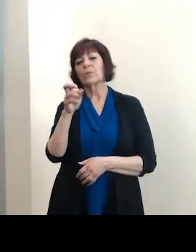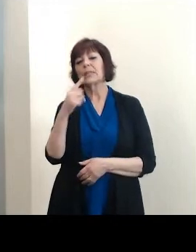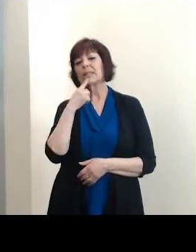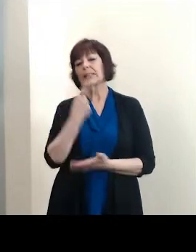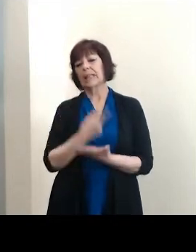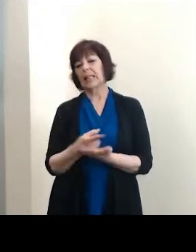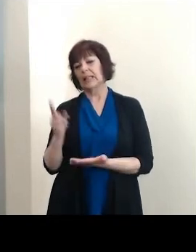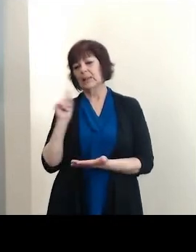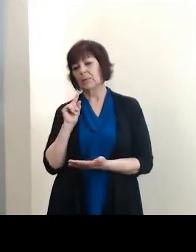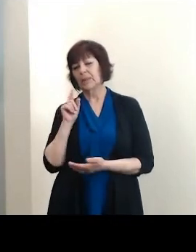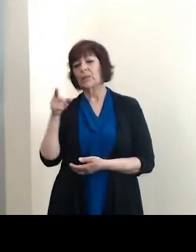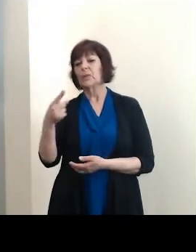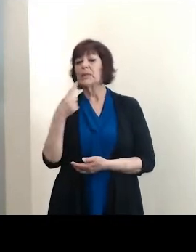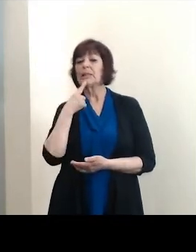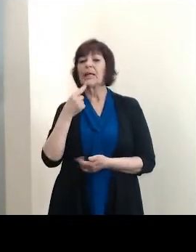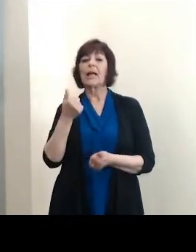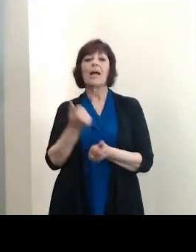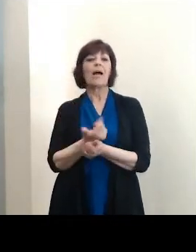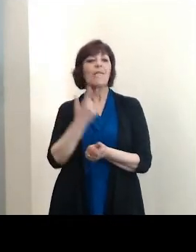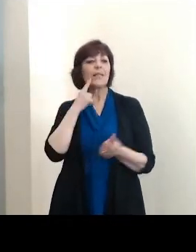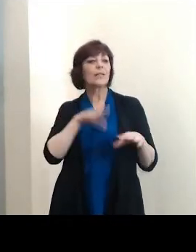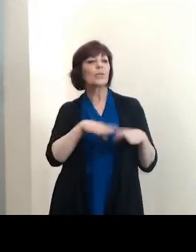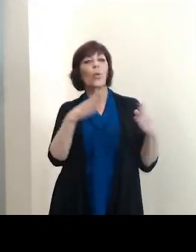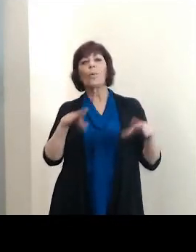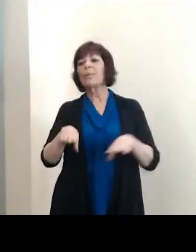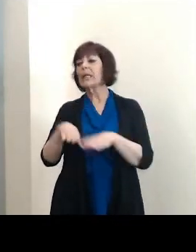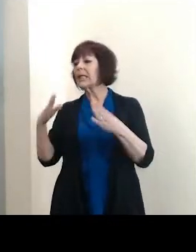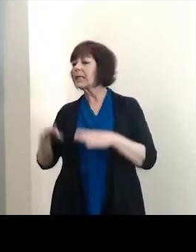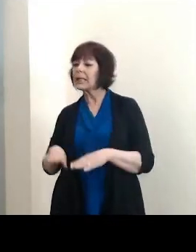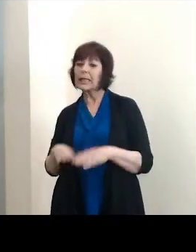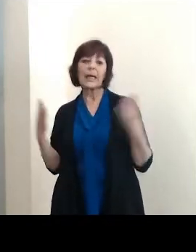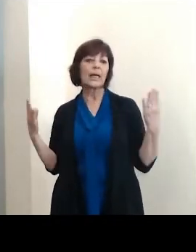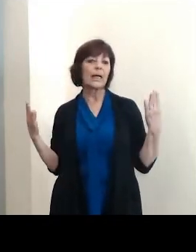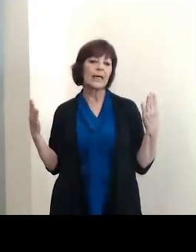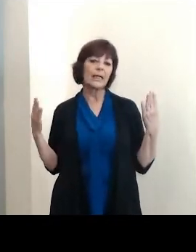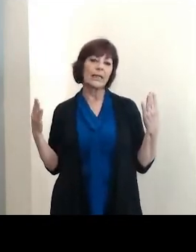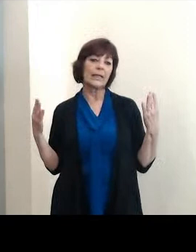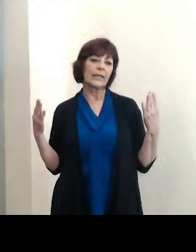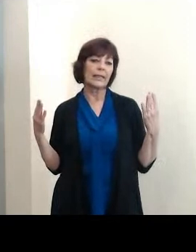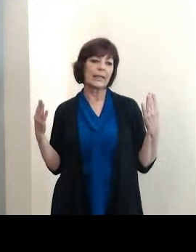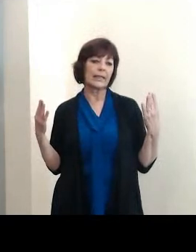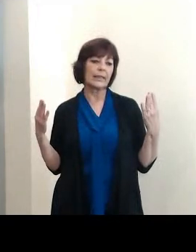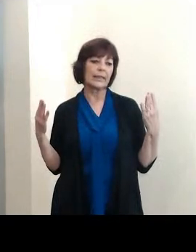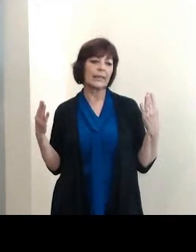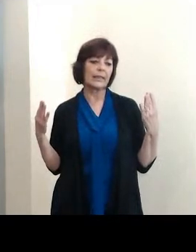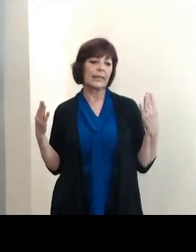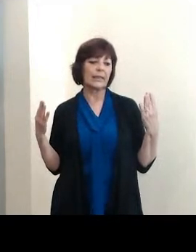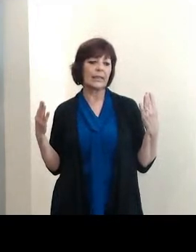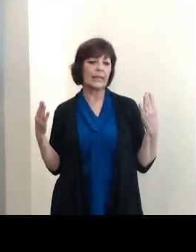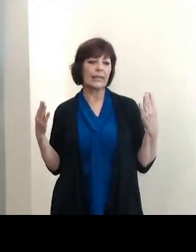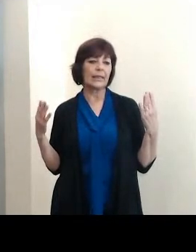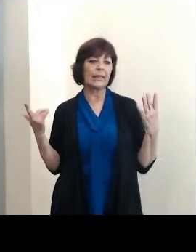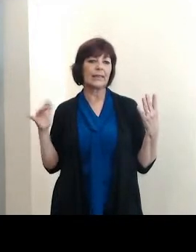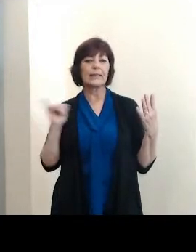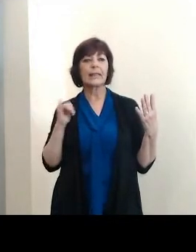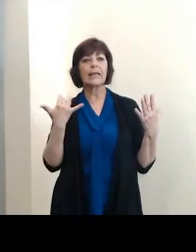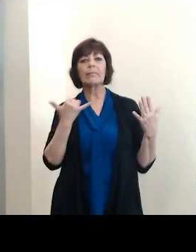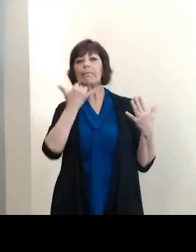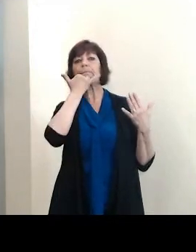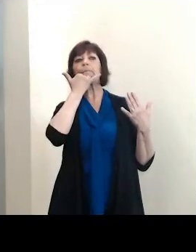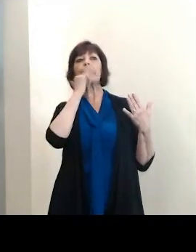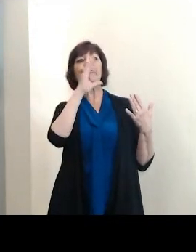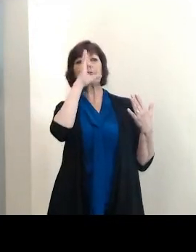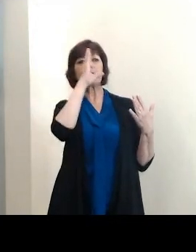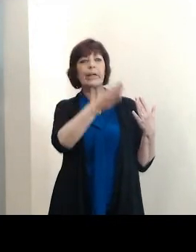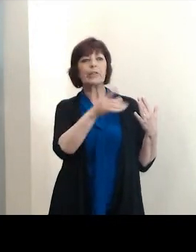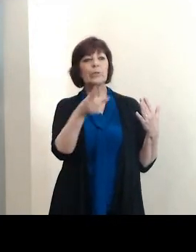You said everything's opening up. We're kind of moving in the opposite direction we should